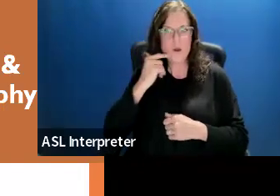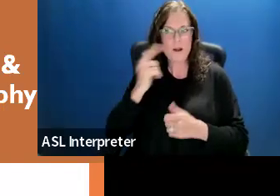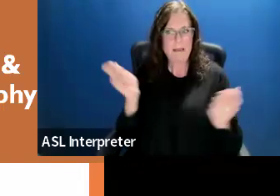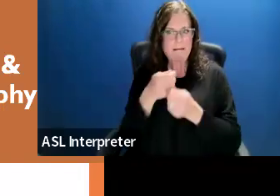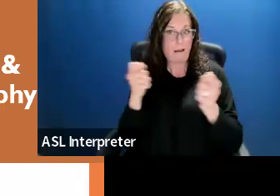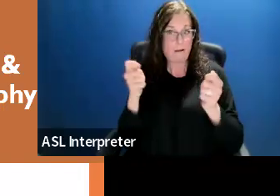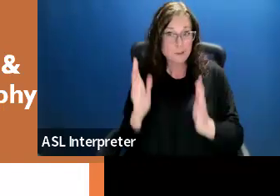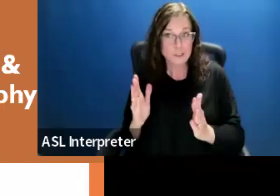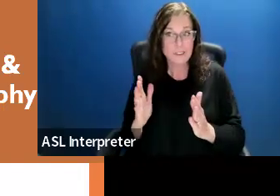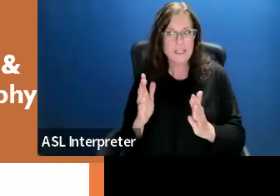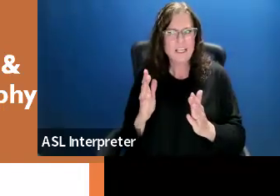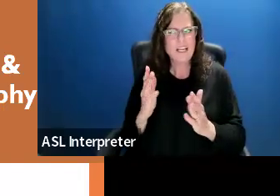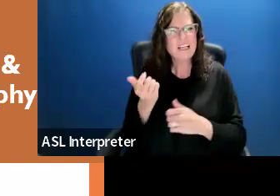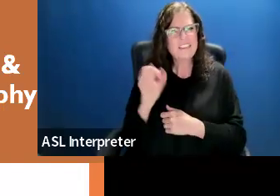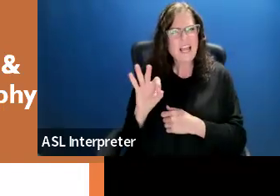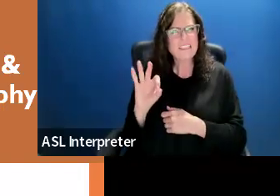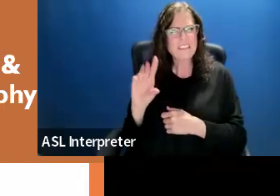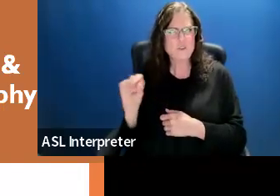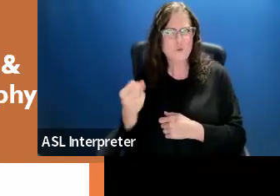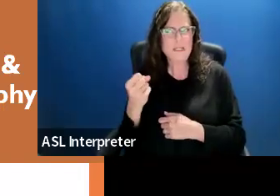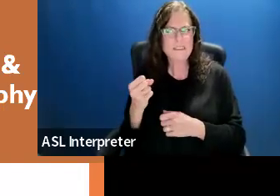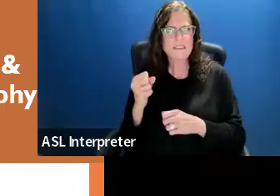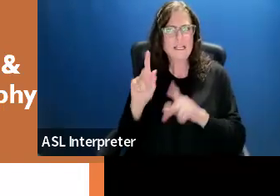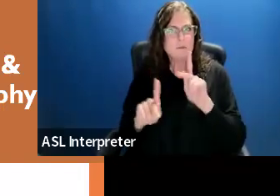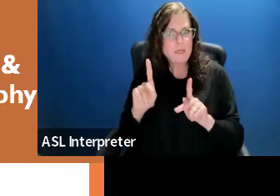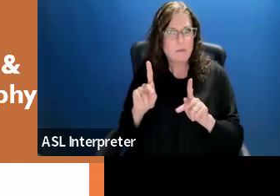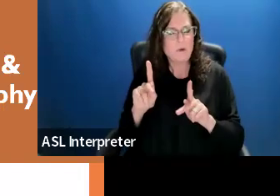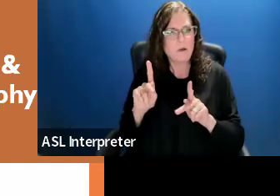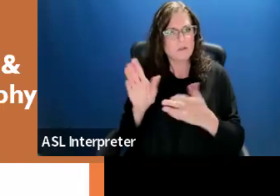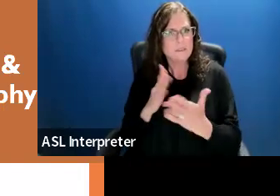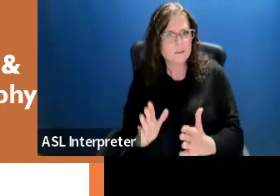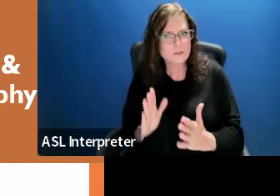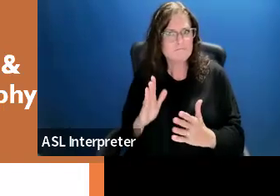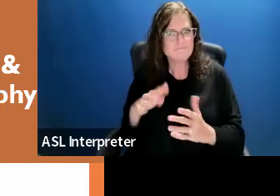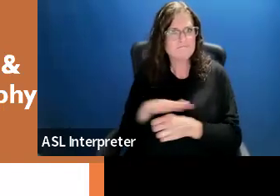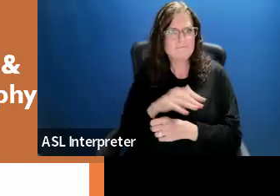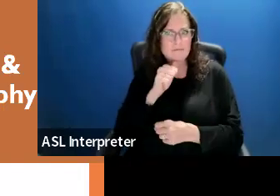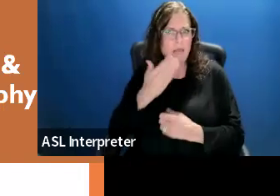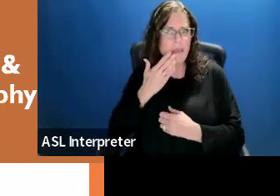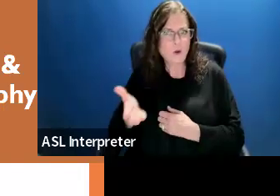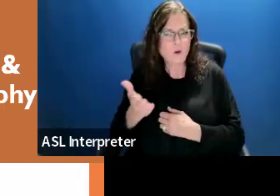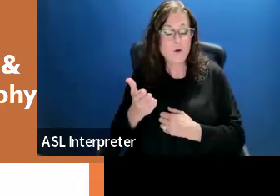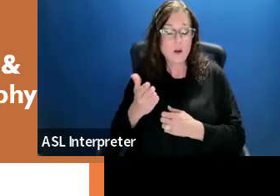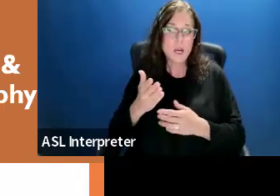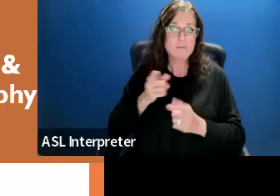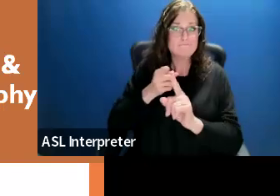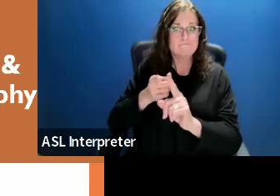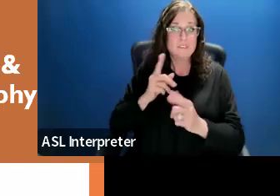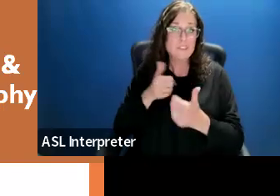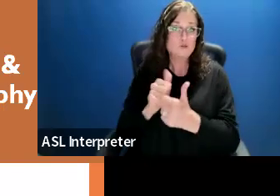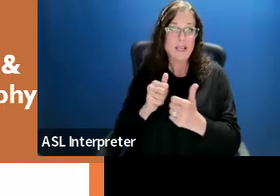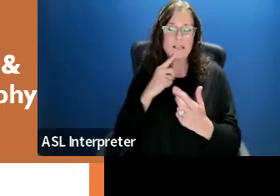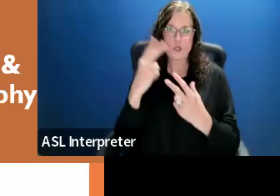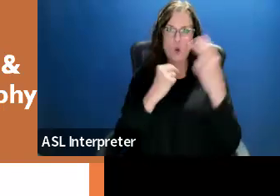conductor. But in the 1920s, female conductors were unheard of. Her ambitions were met with a resounding chorus of